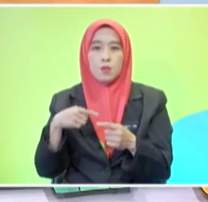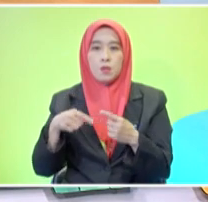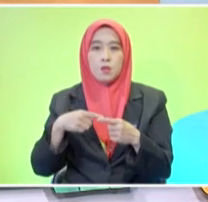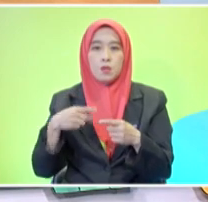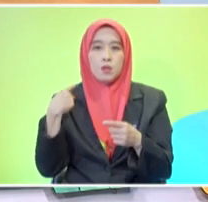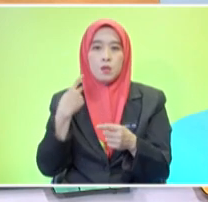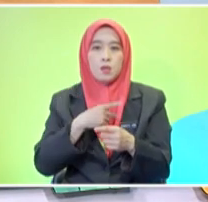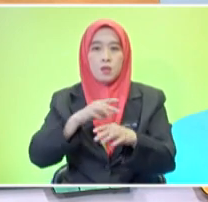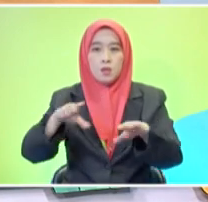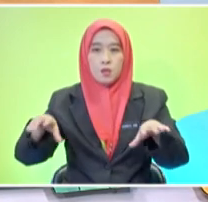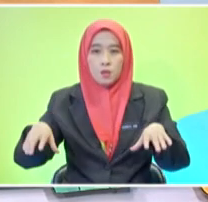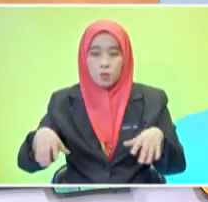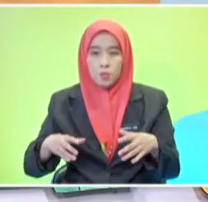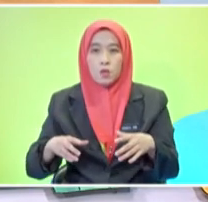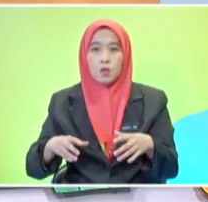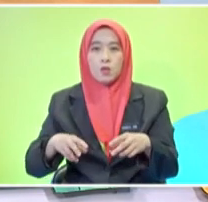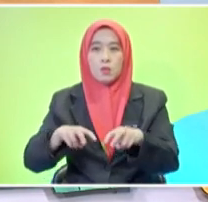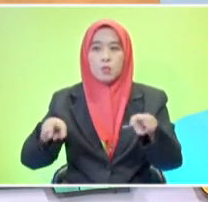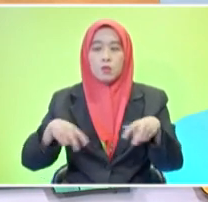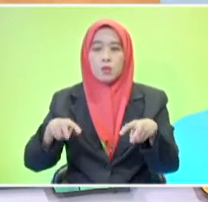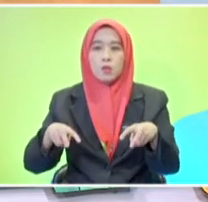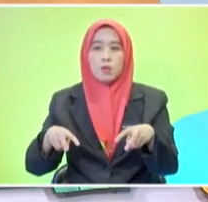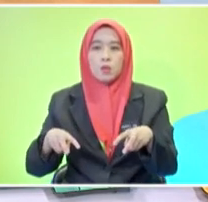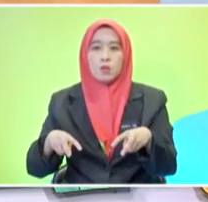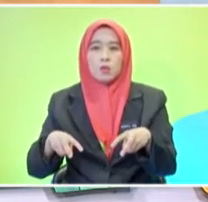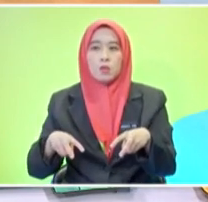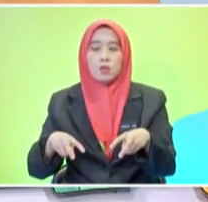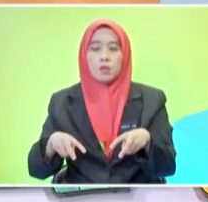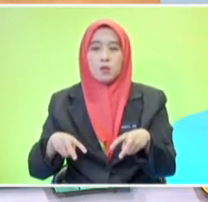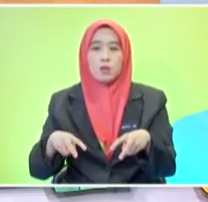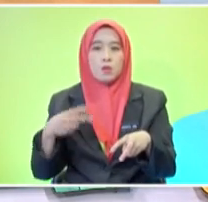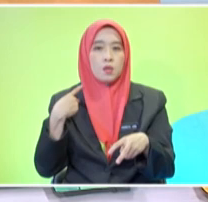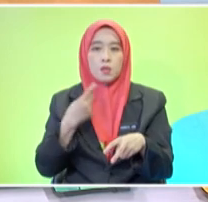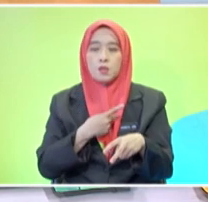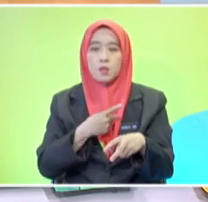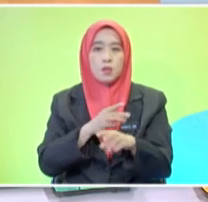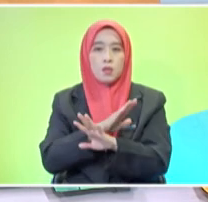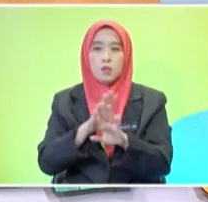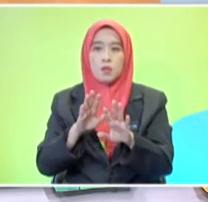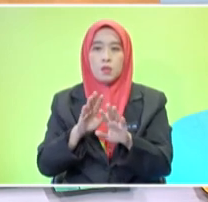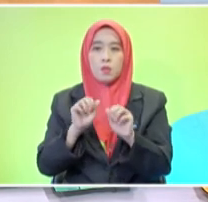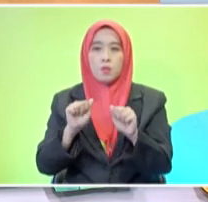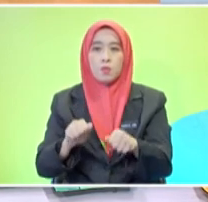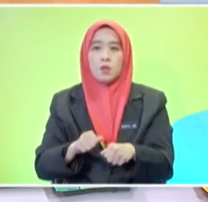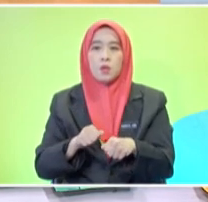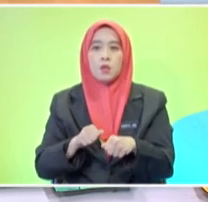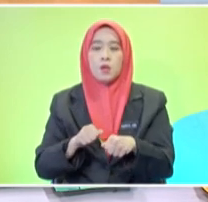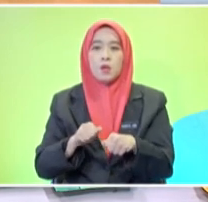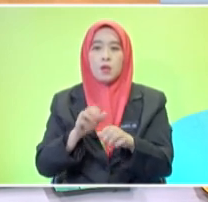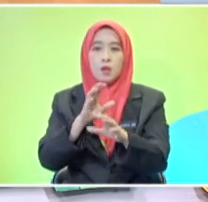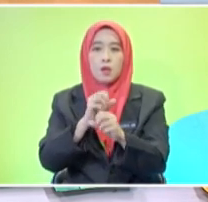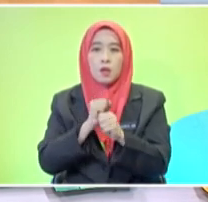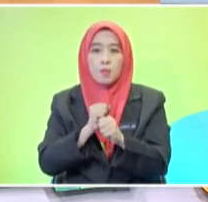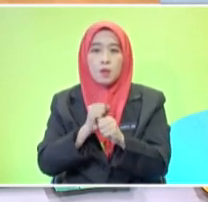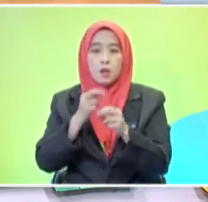It's not necessary we need to have the best result ever. Okay. But so even during failures also, you can know why did you